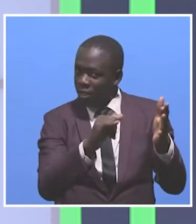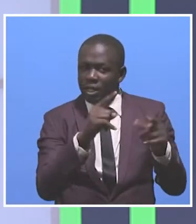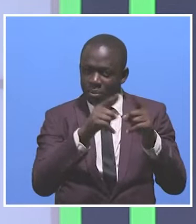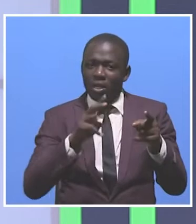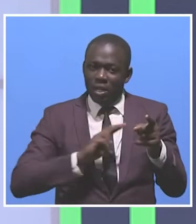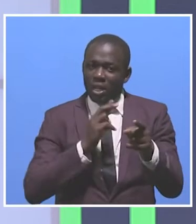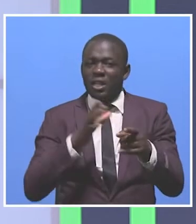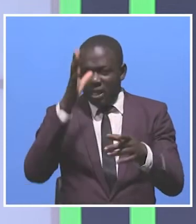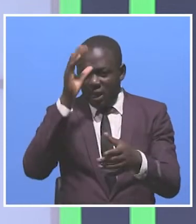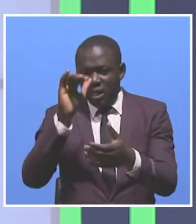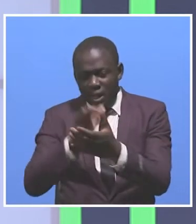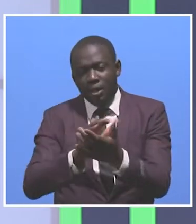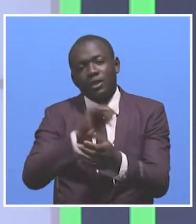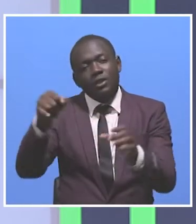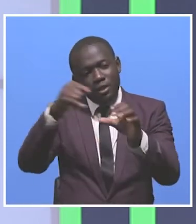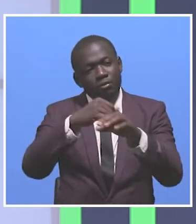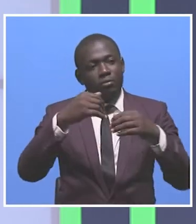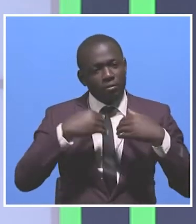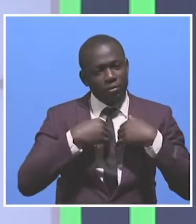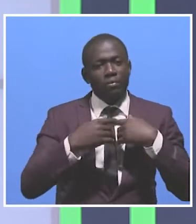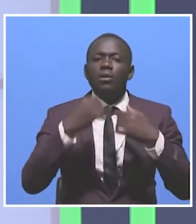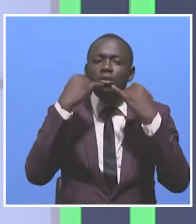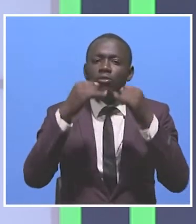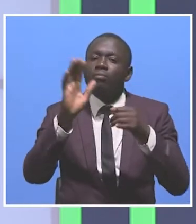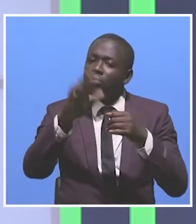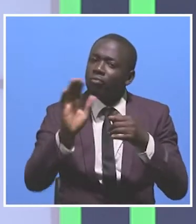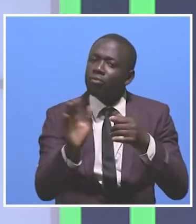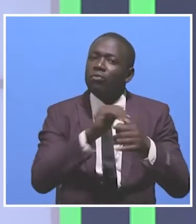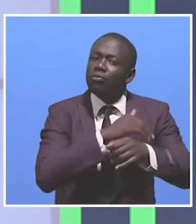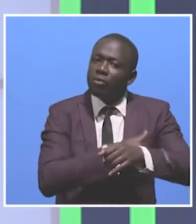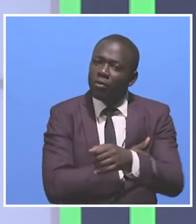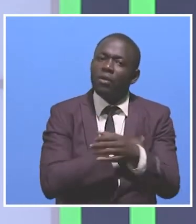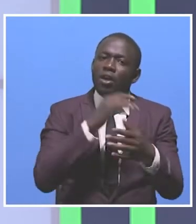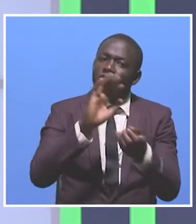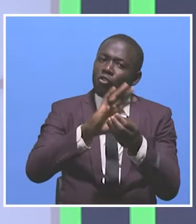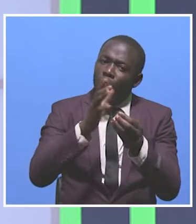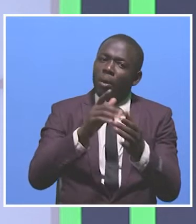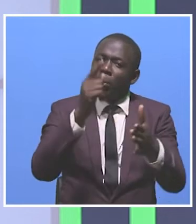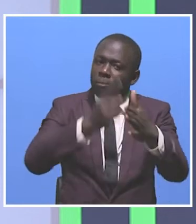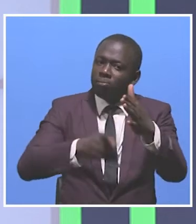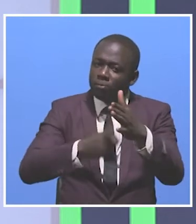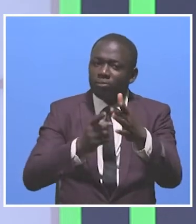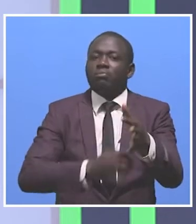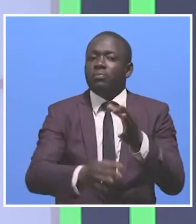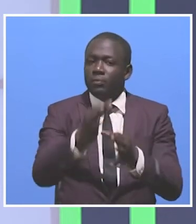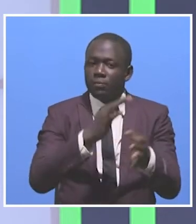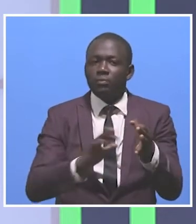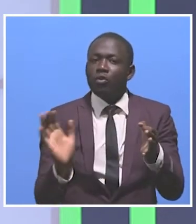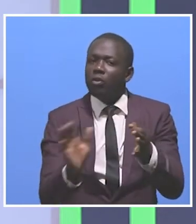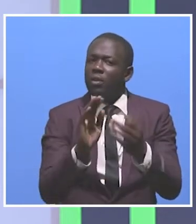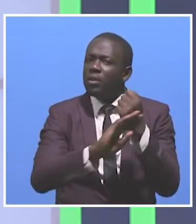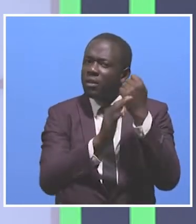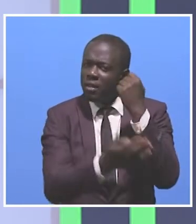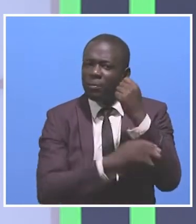come, this is what we have over your wife. Please, your wife needs it. The pregnancy needs to be, if we